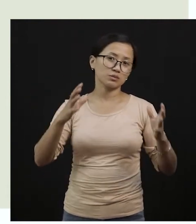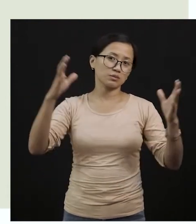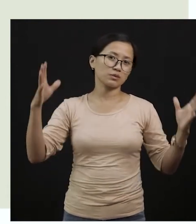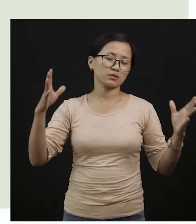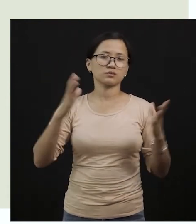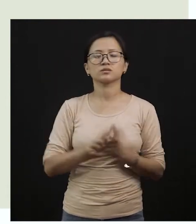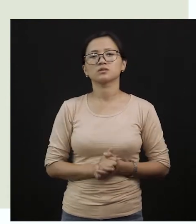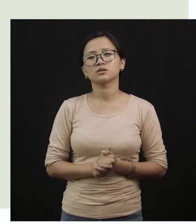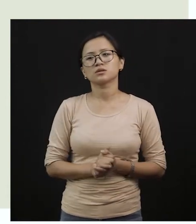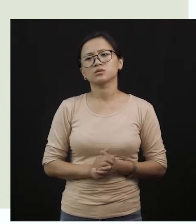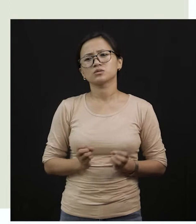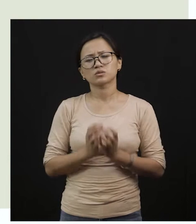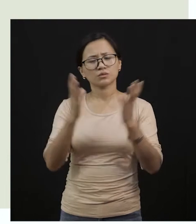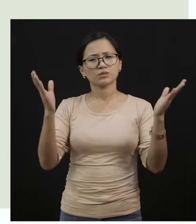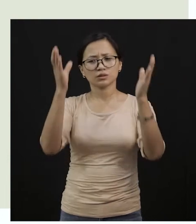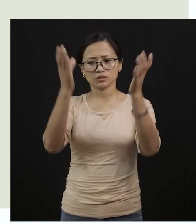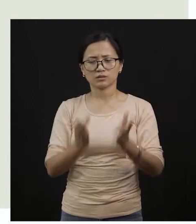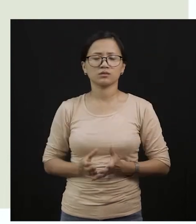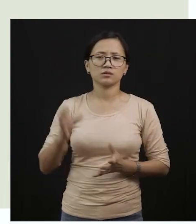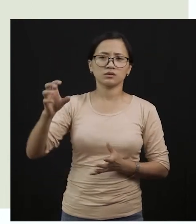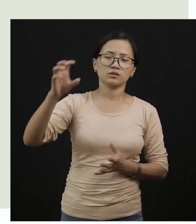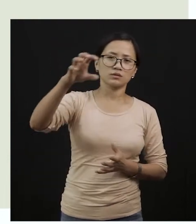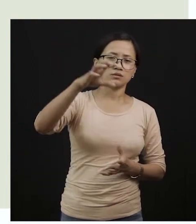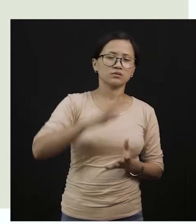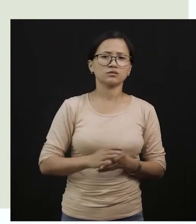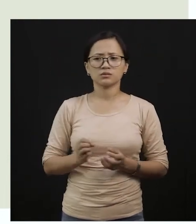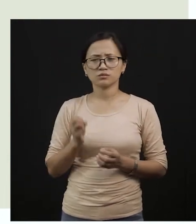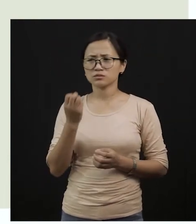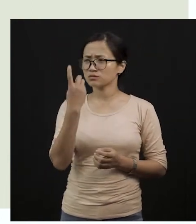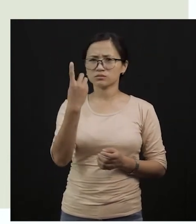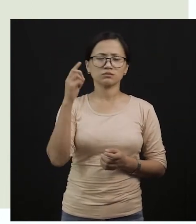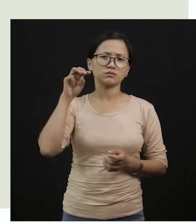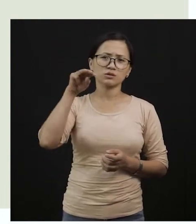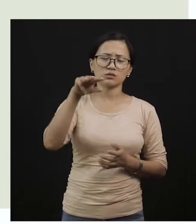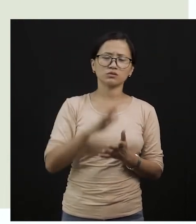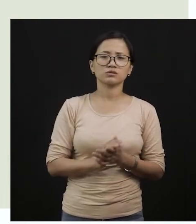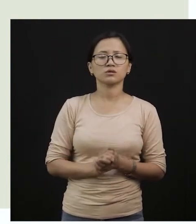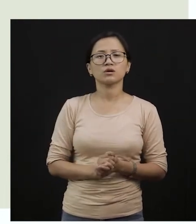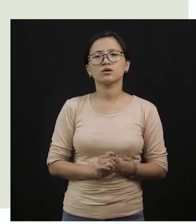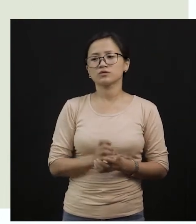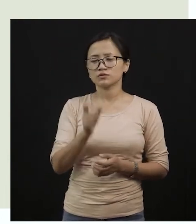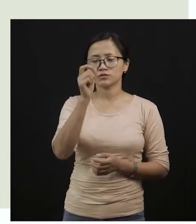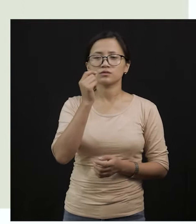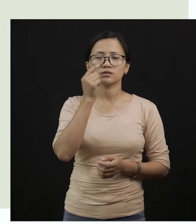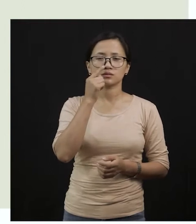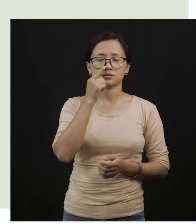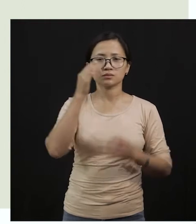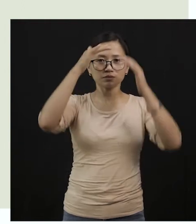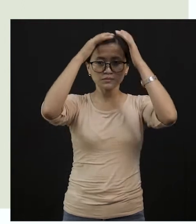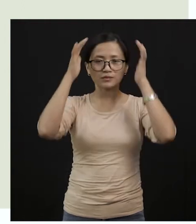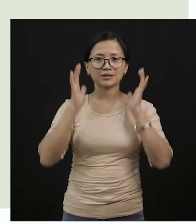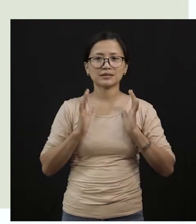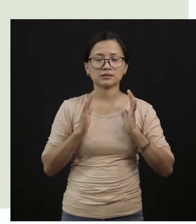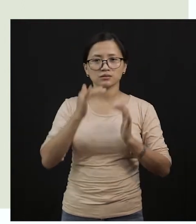work expanded to so many countries, okay? And thousands of sisters are working for homeless people. Now,